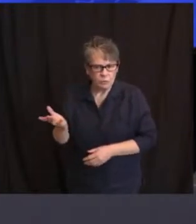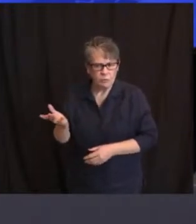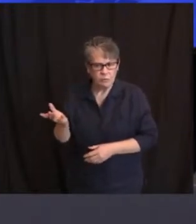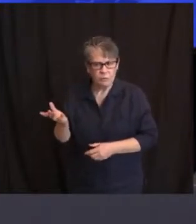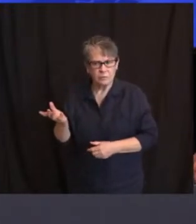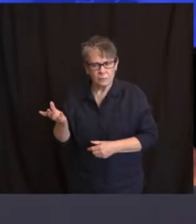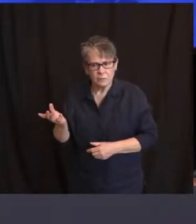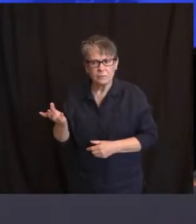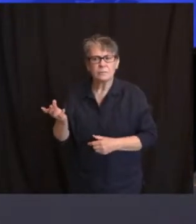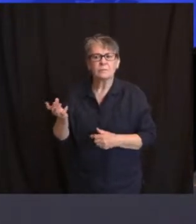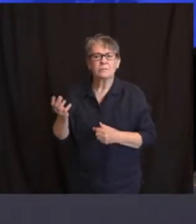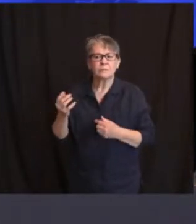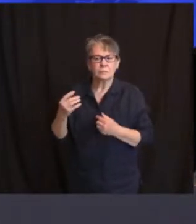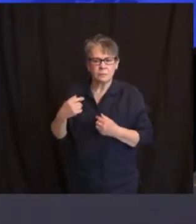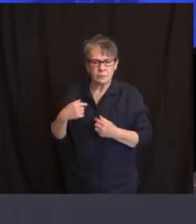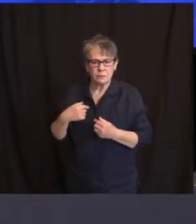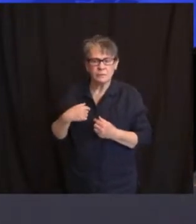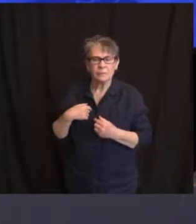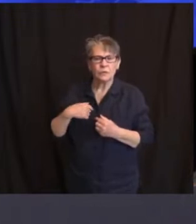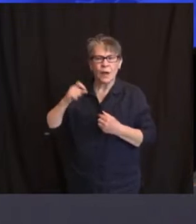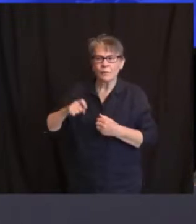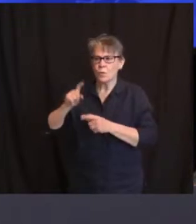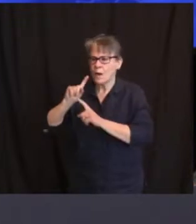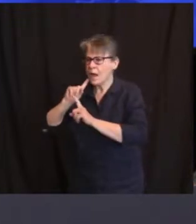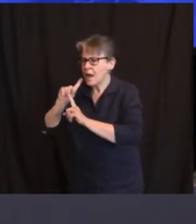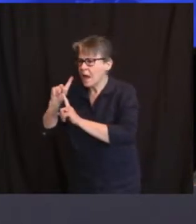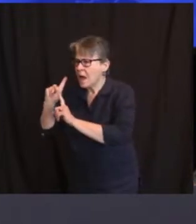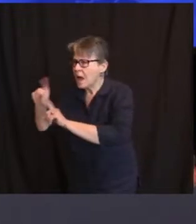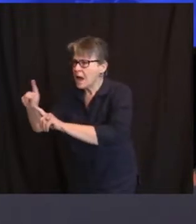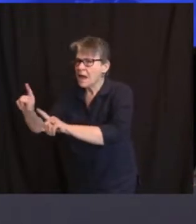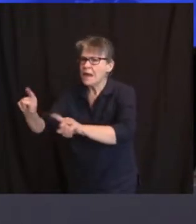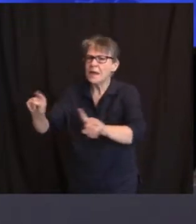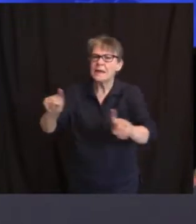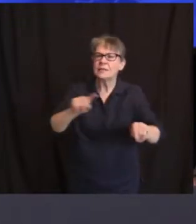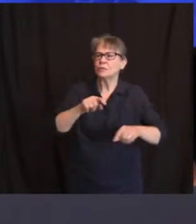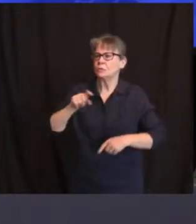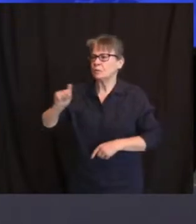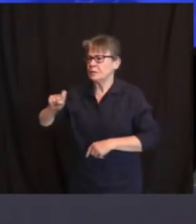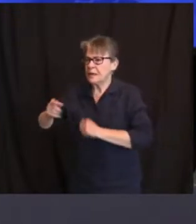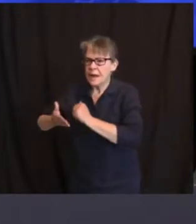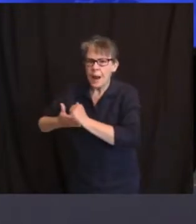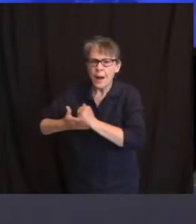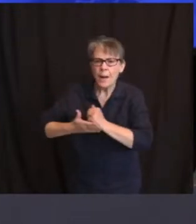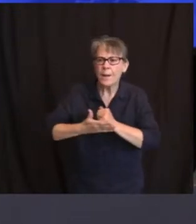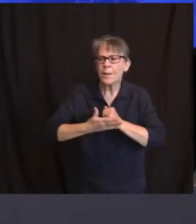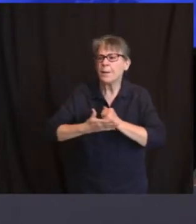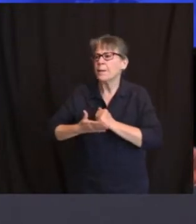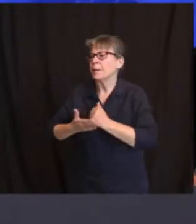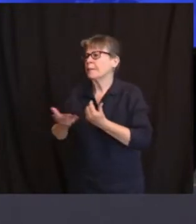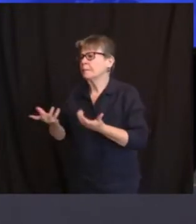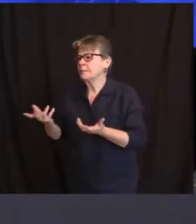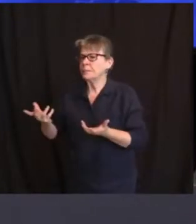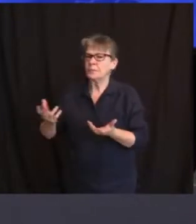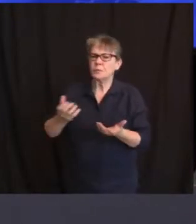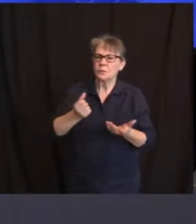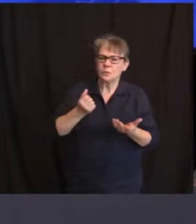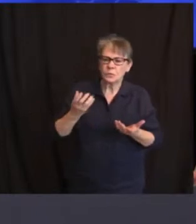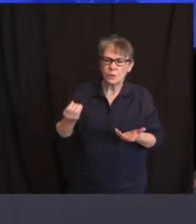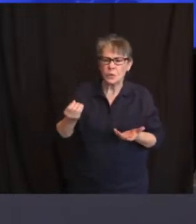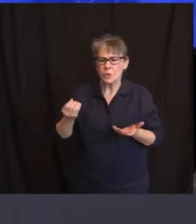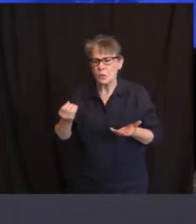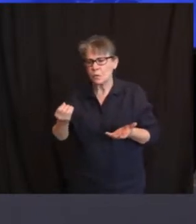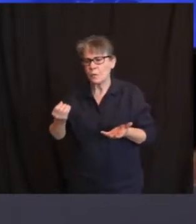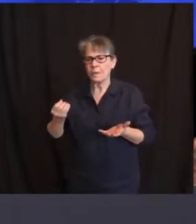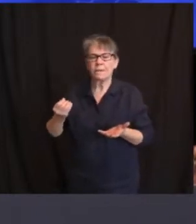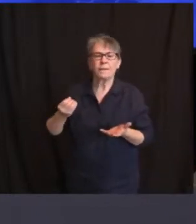going to fires or going to medical assists or going to car accidents. So that need will not diminish. It'll always be there. So